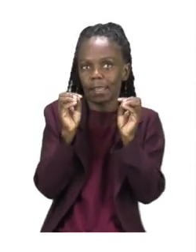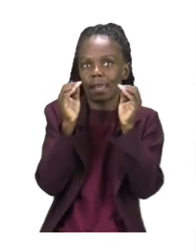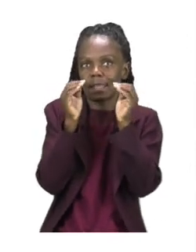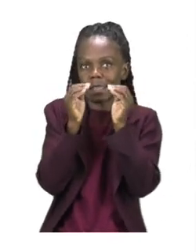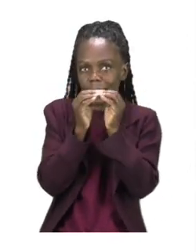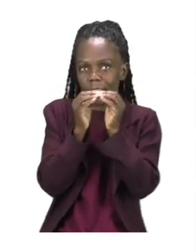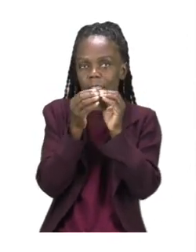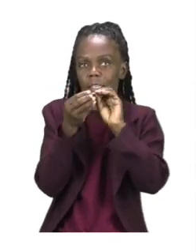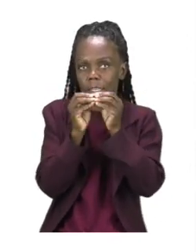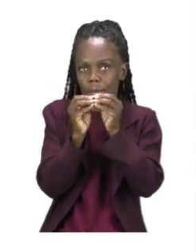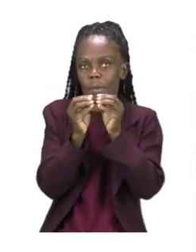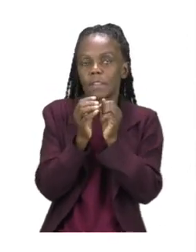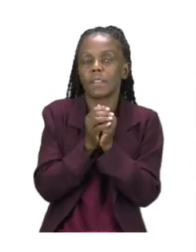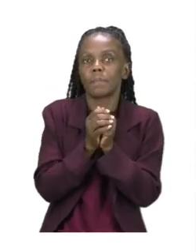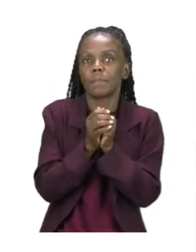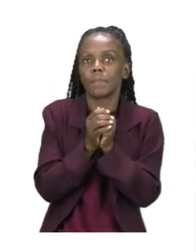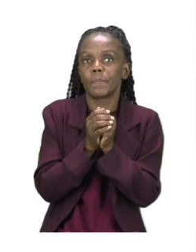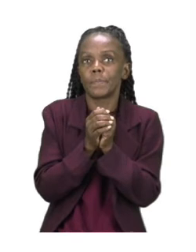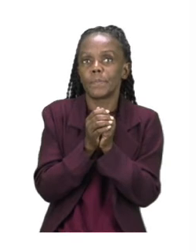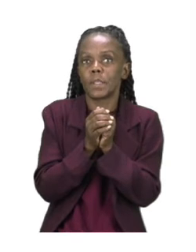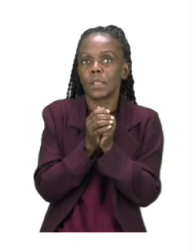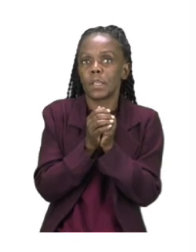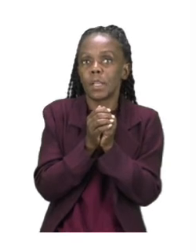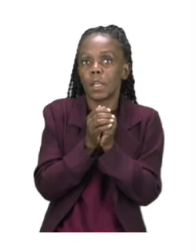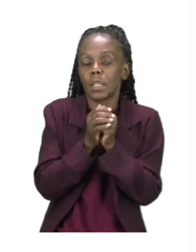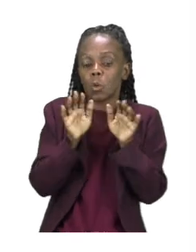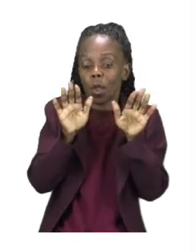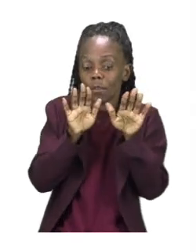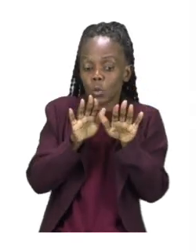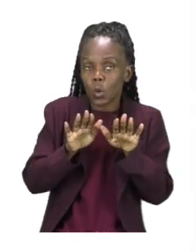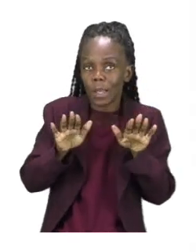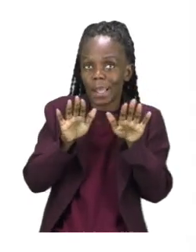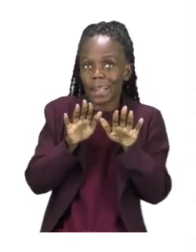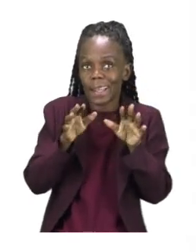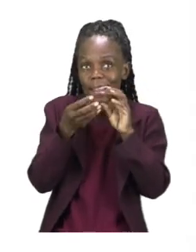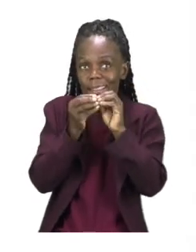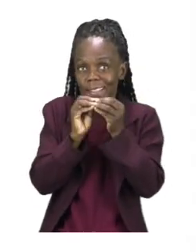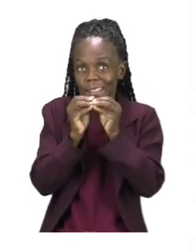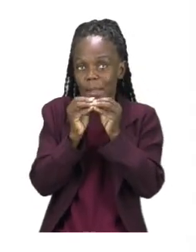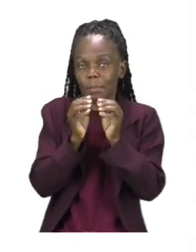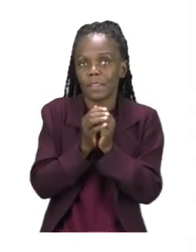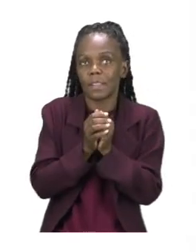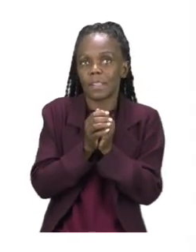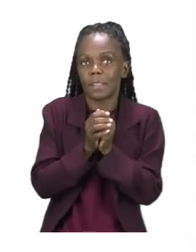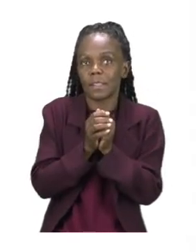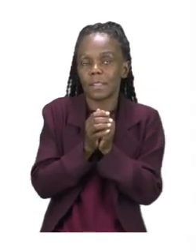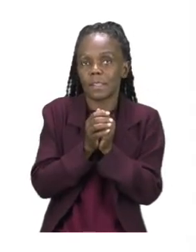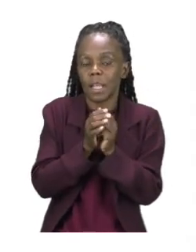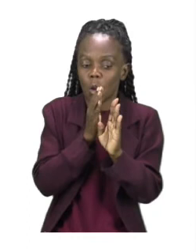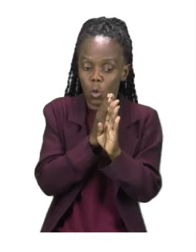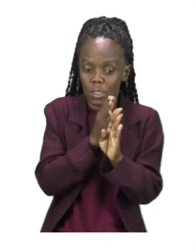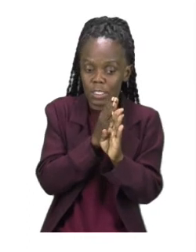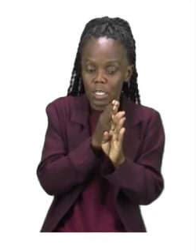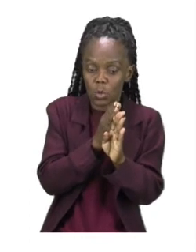hearts according to the color code. But before you can do that, we need to first know which